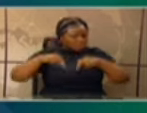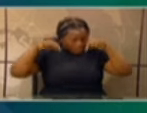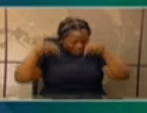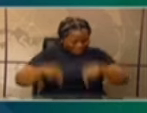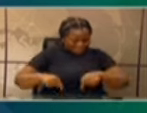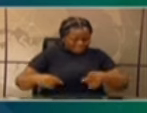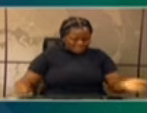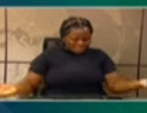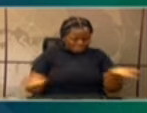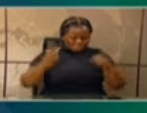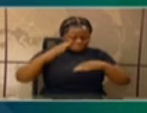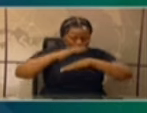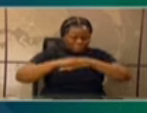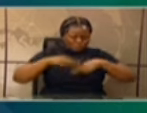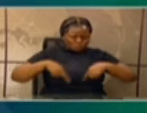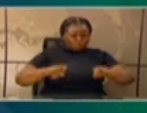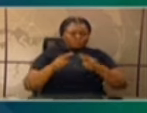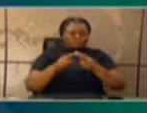coin. I